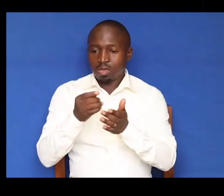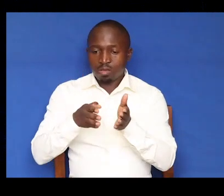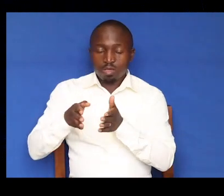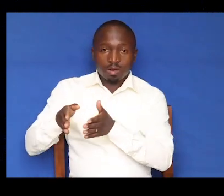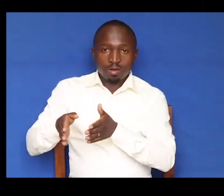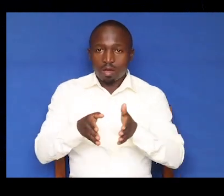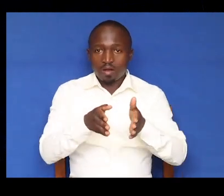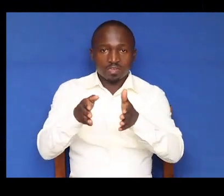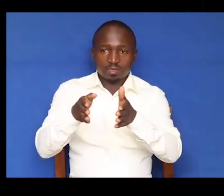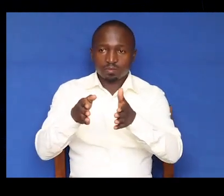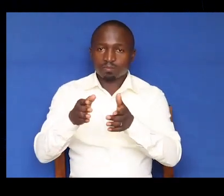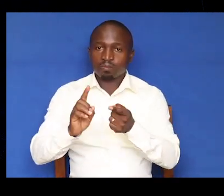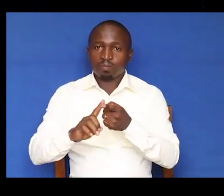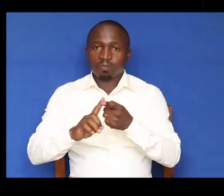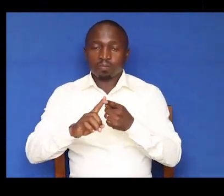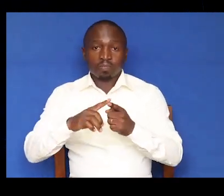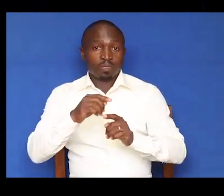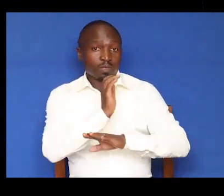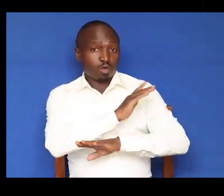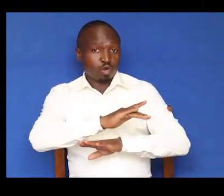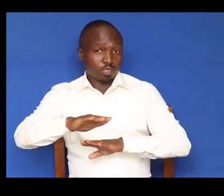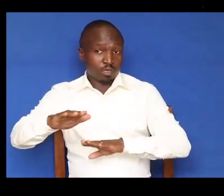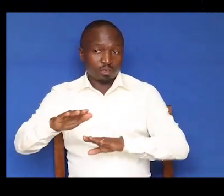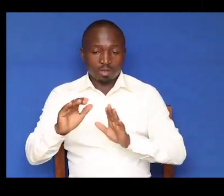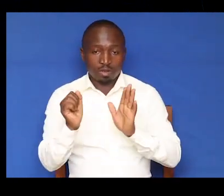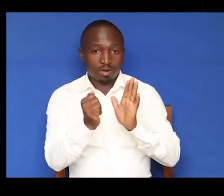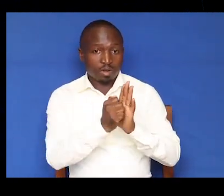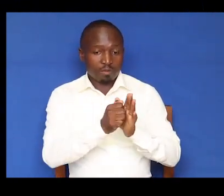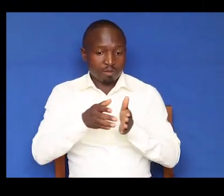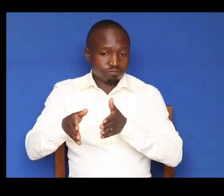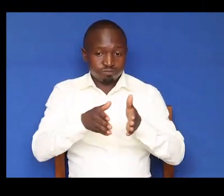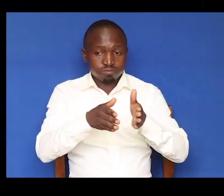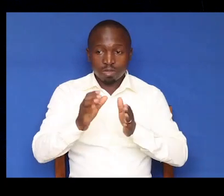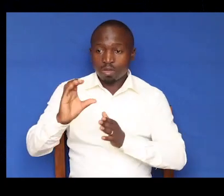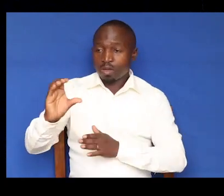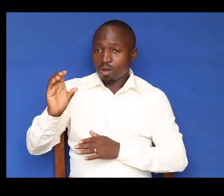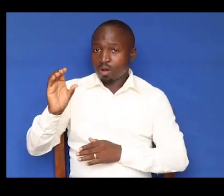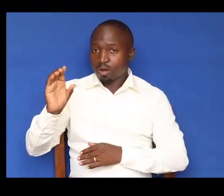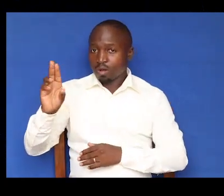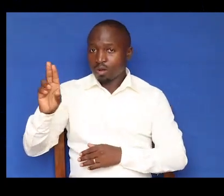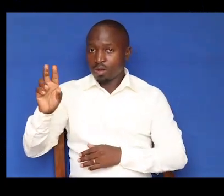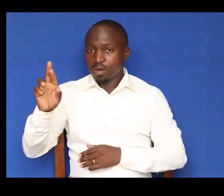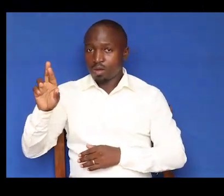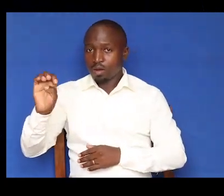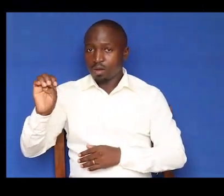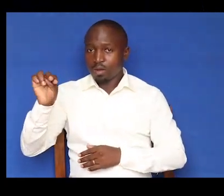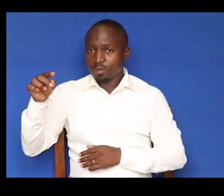currents. But before you give the multiple factors, you should start with a good